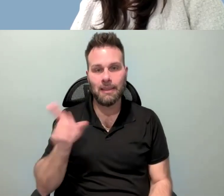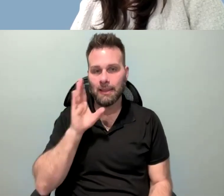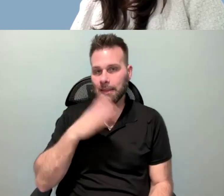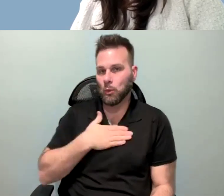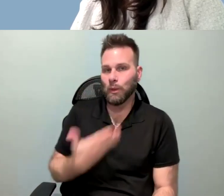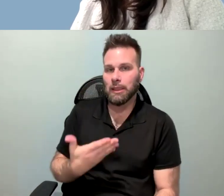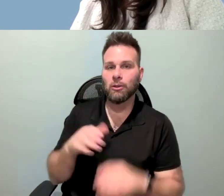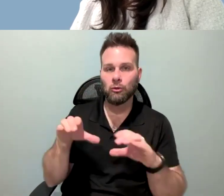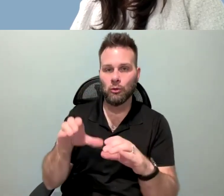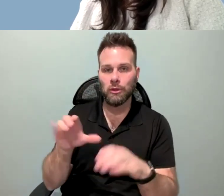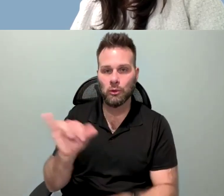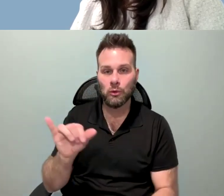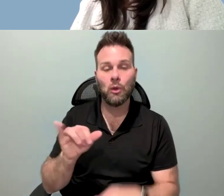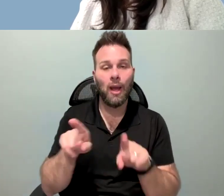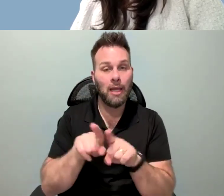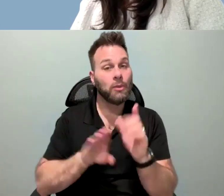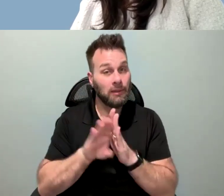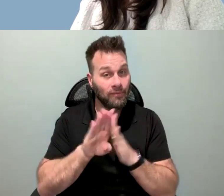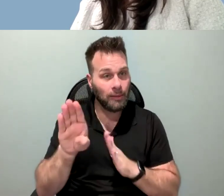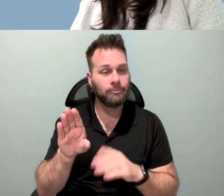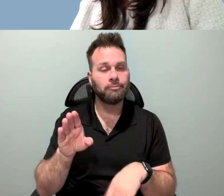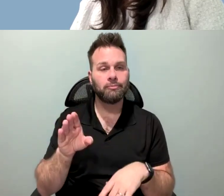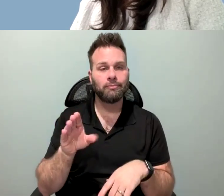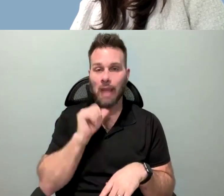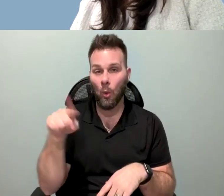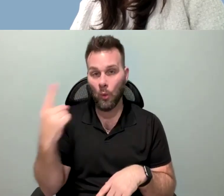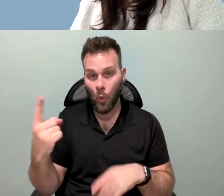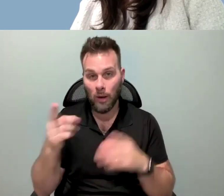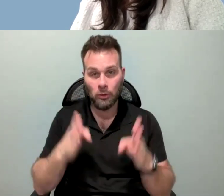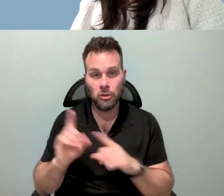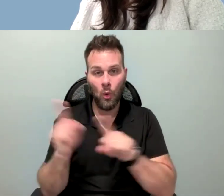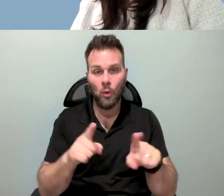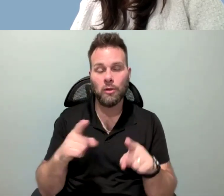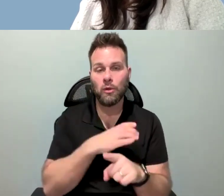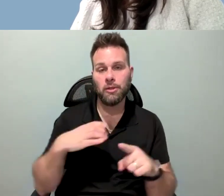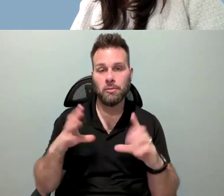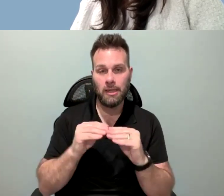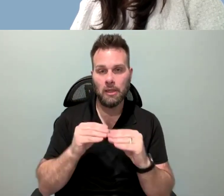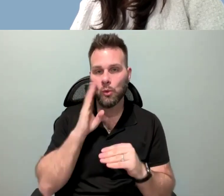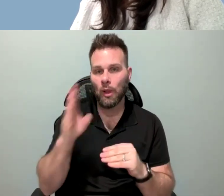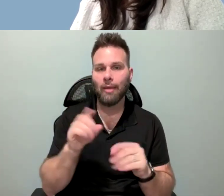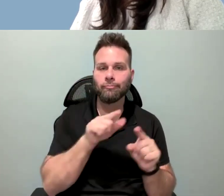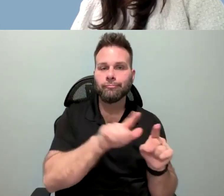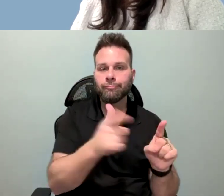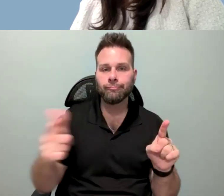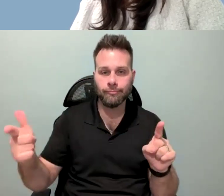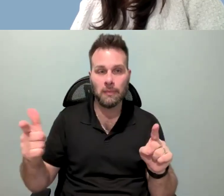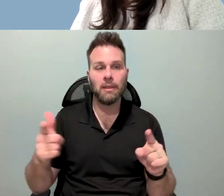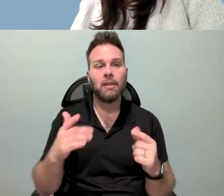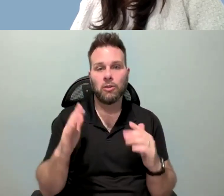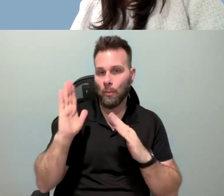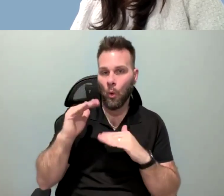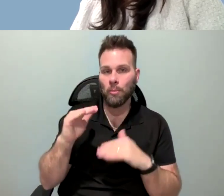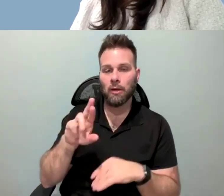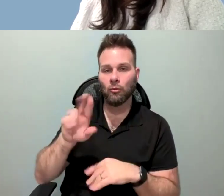to do that as well. So as we develop, we'll have not just one person going out to a commission meeting. We may have others from our office that can do it as well. So I'm hoping Ralph